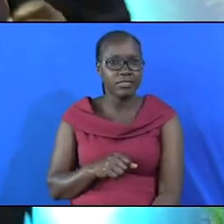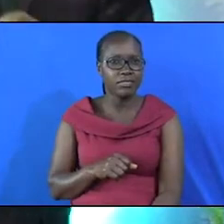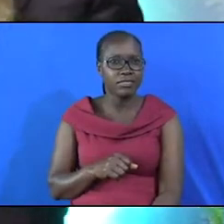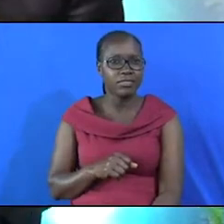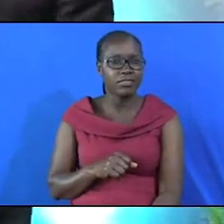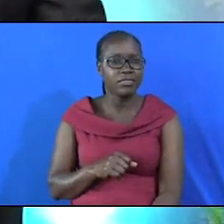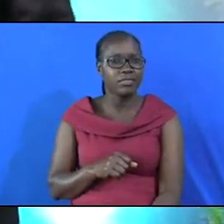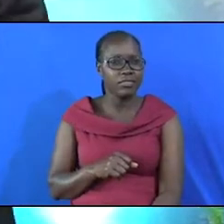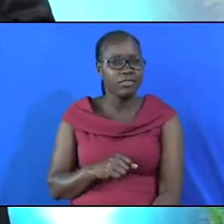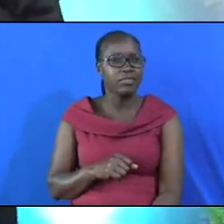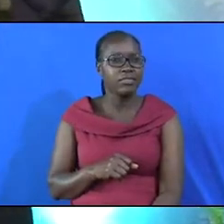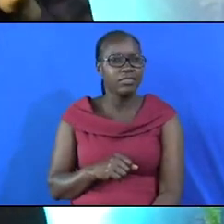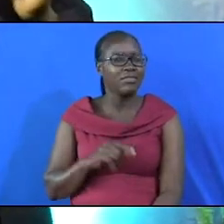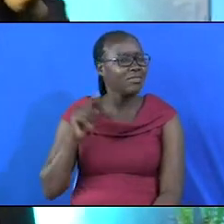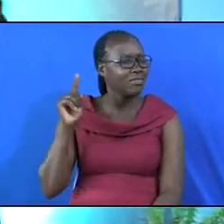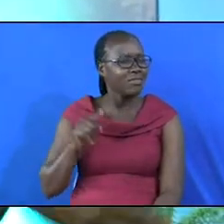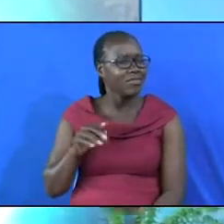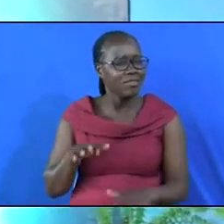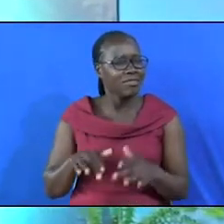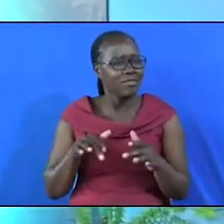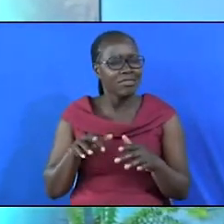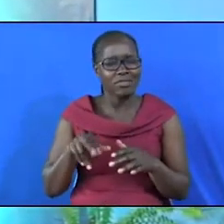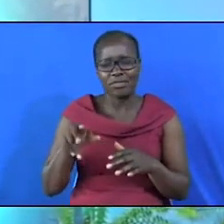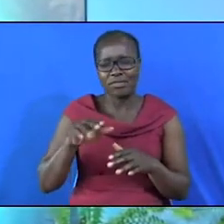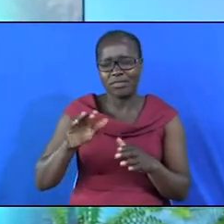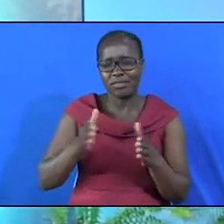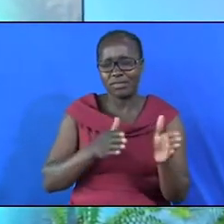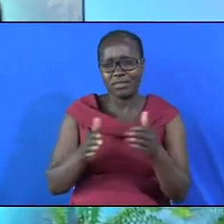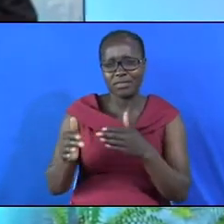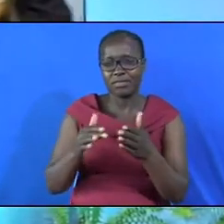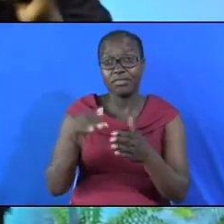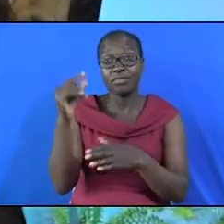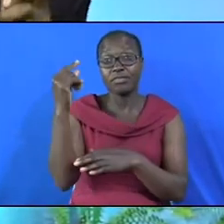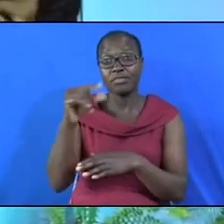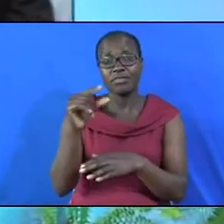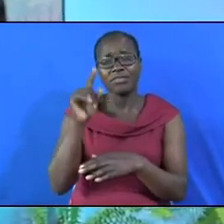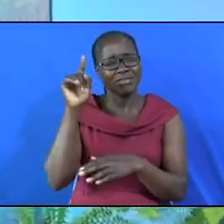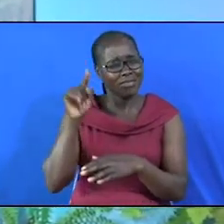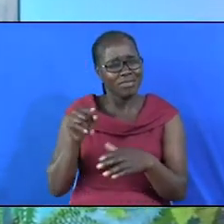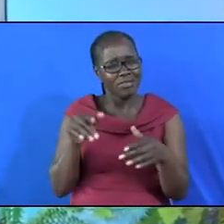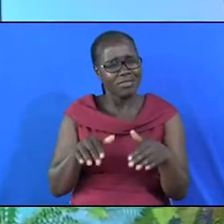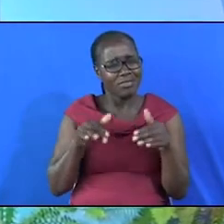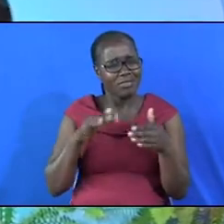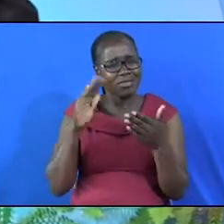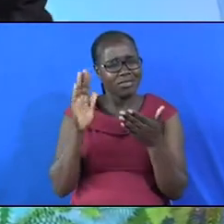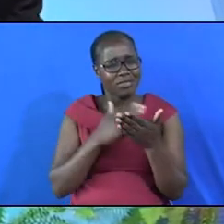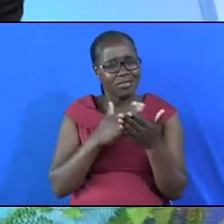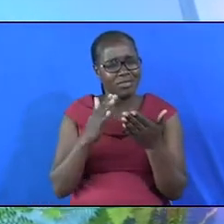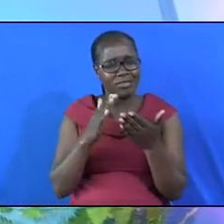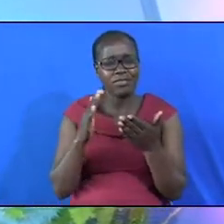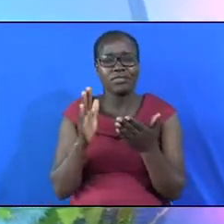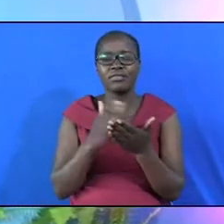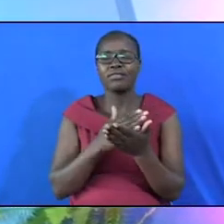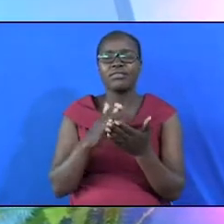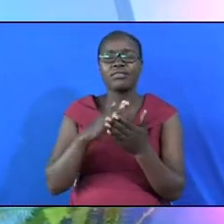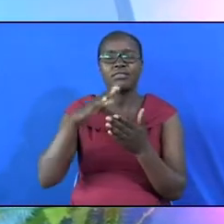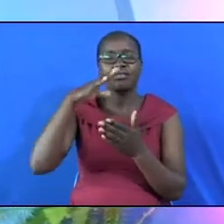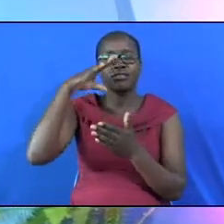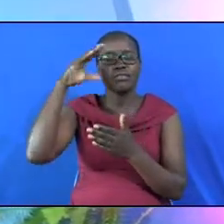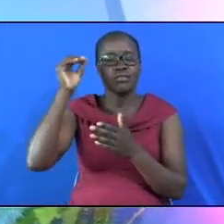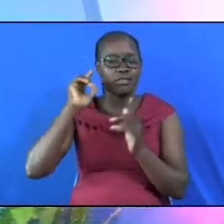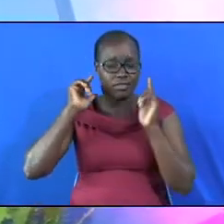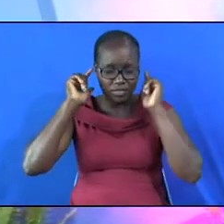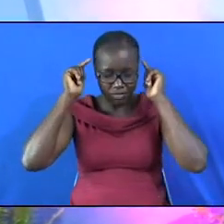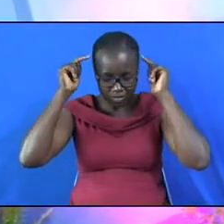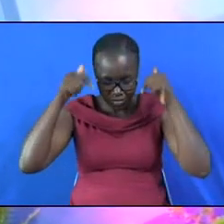Are you with me? I can't wait to walk in the streets of gold. I can't wait to sing the song of Moses and the Lamb.